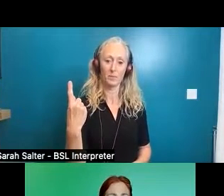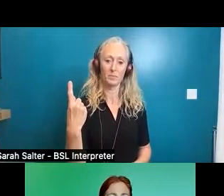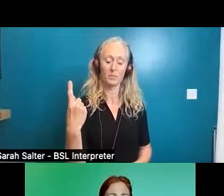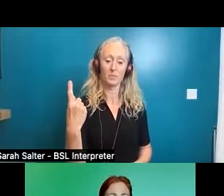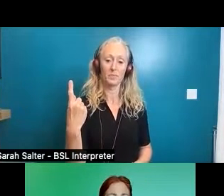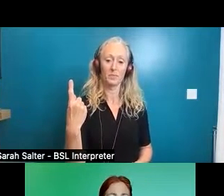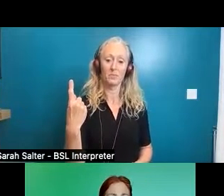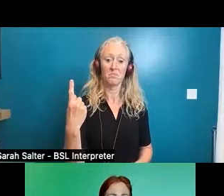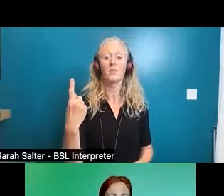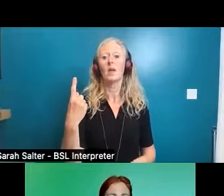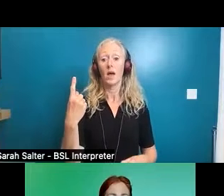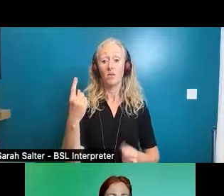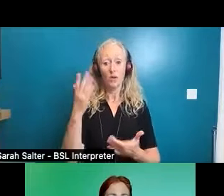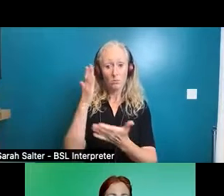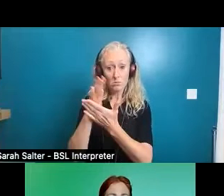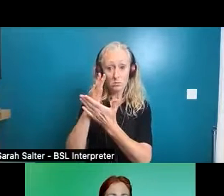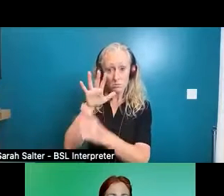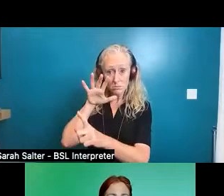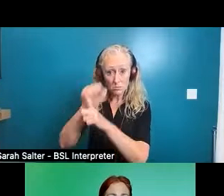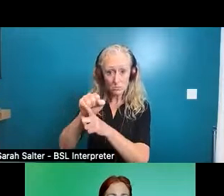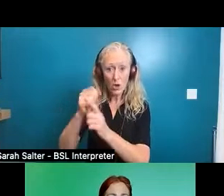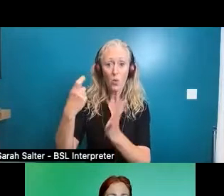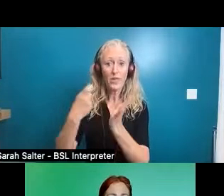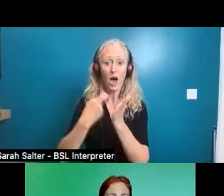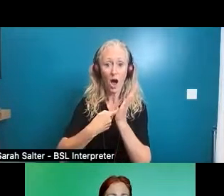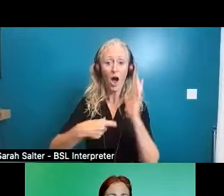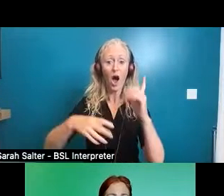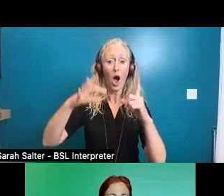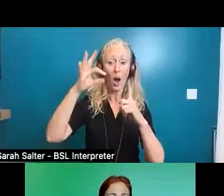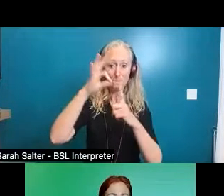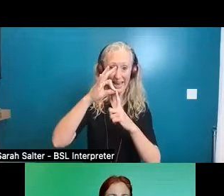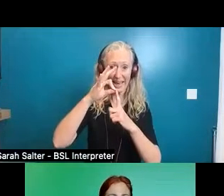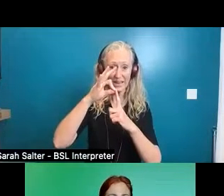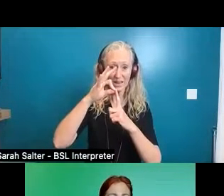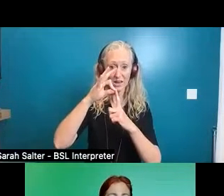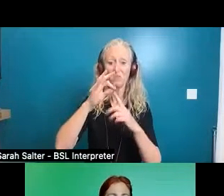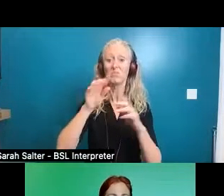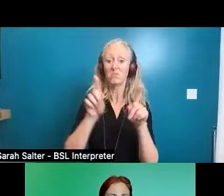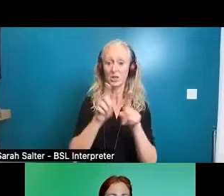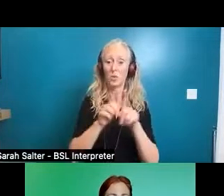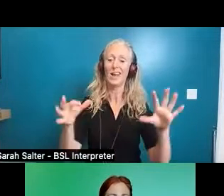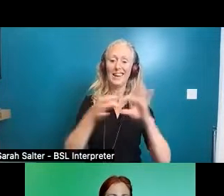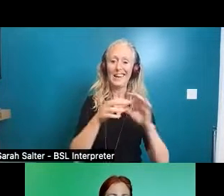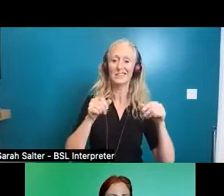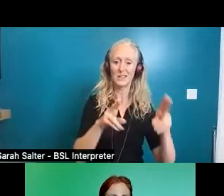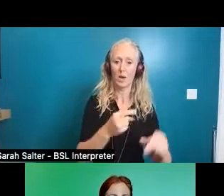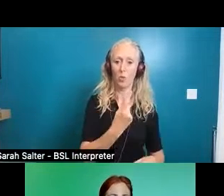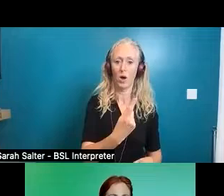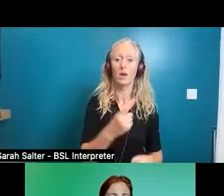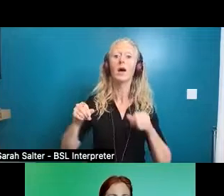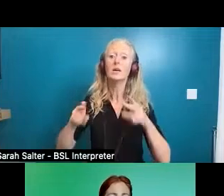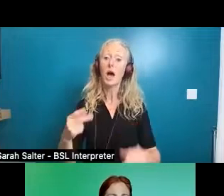with RP as well as with an early onset retinal dystrophy. And type 2 Usher syndrome,